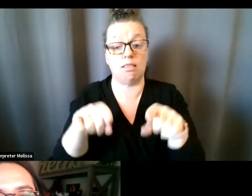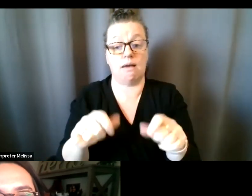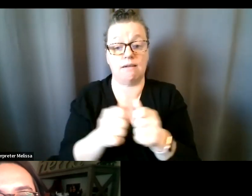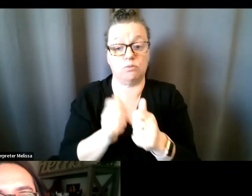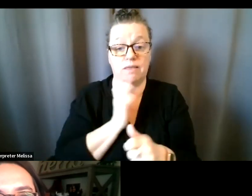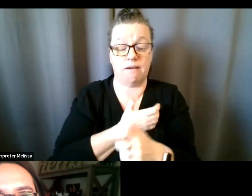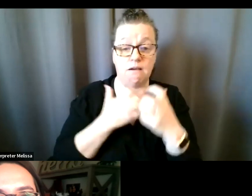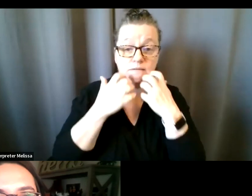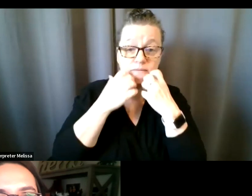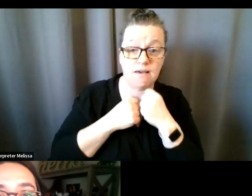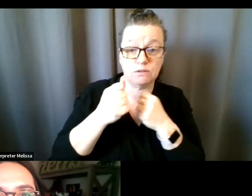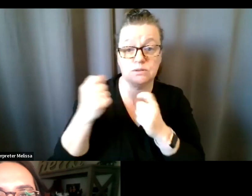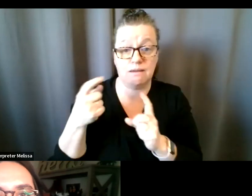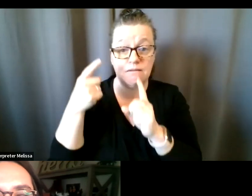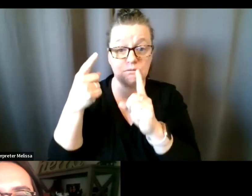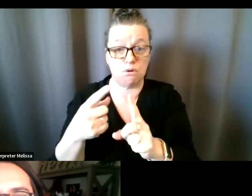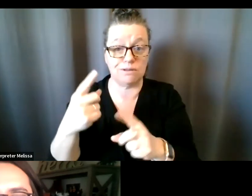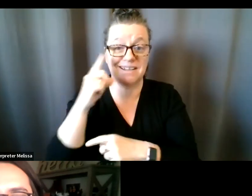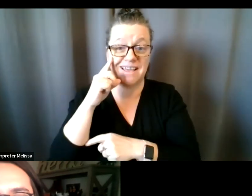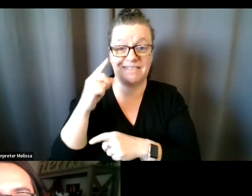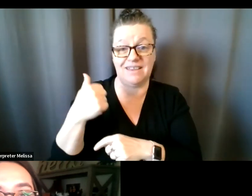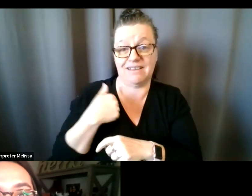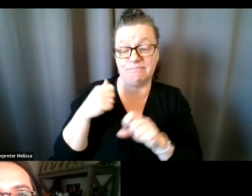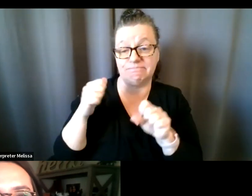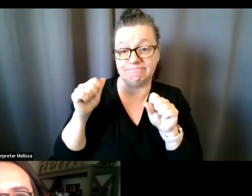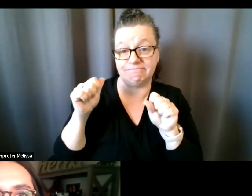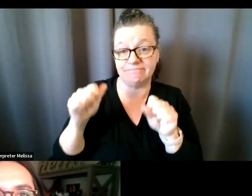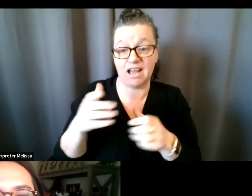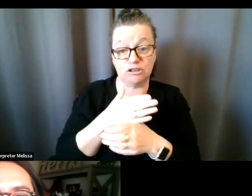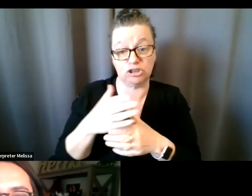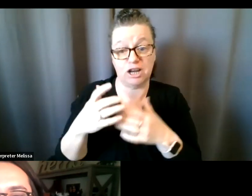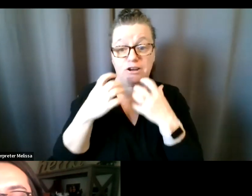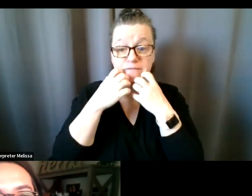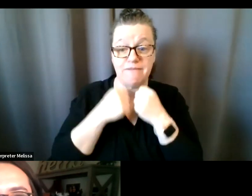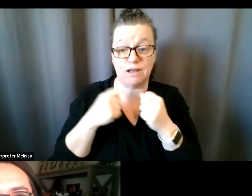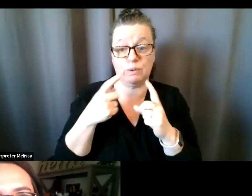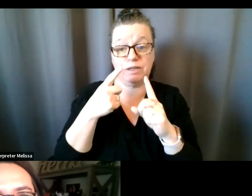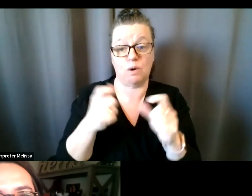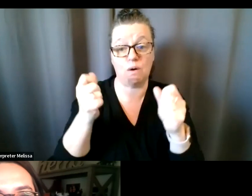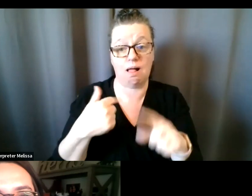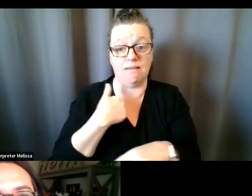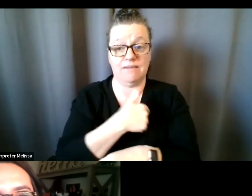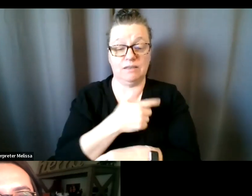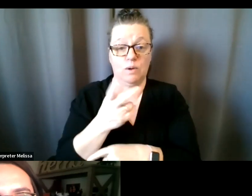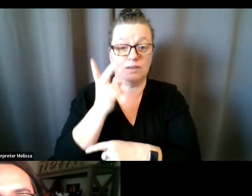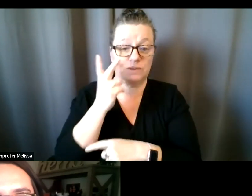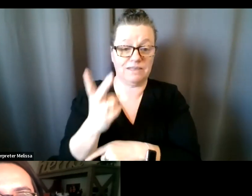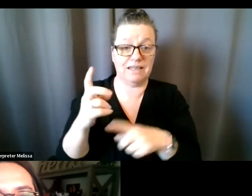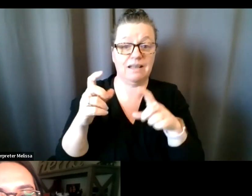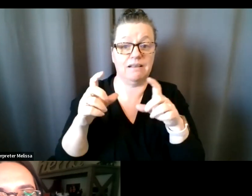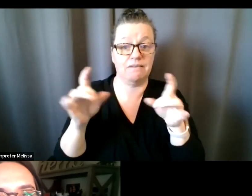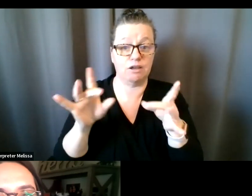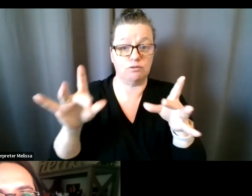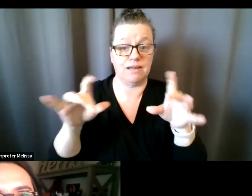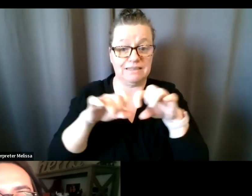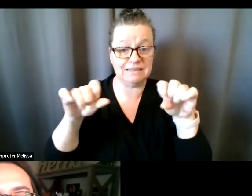values and goals. And I think I can say with confidence that our shared value and goal here is we all want to see this crisis system in Washington state get